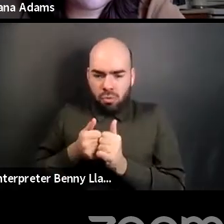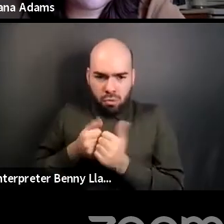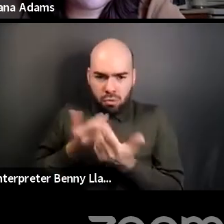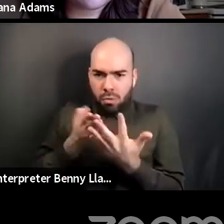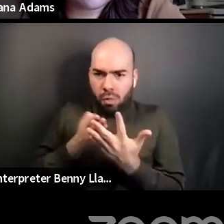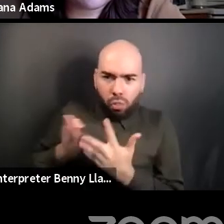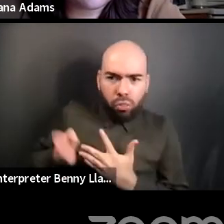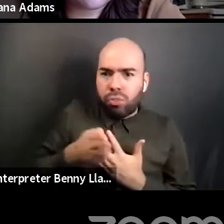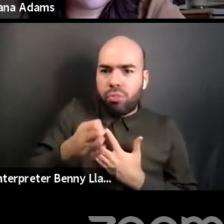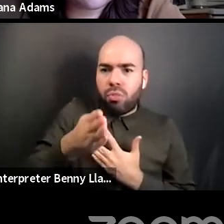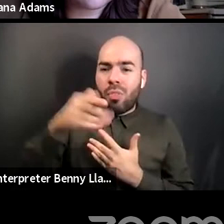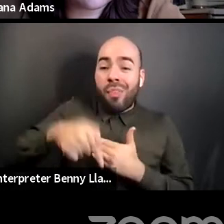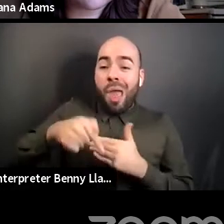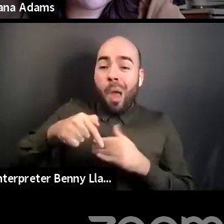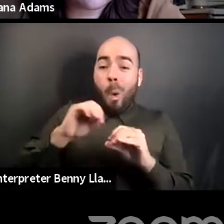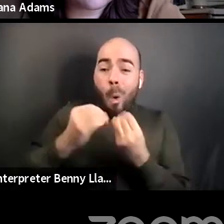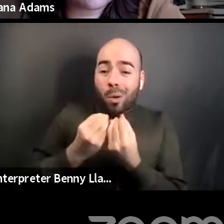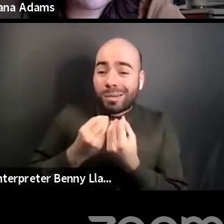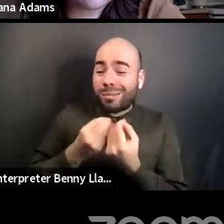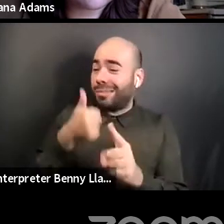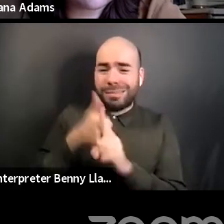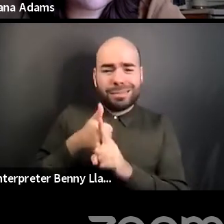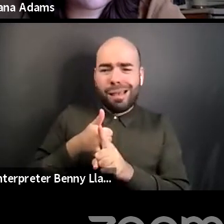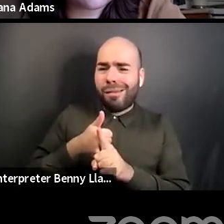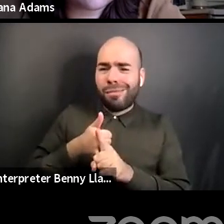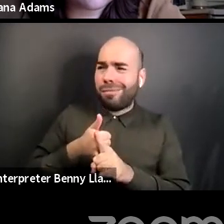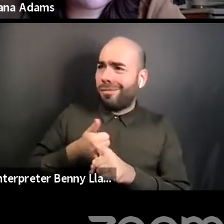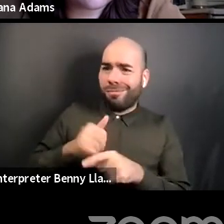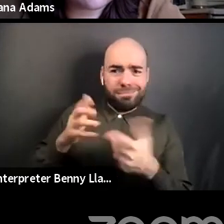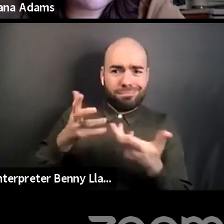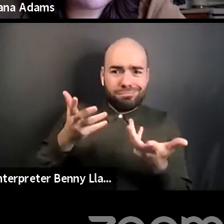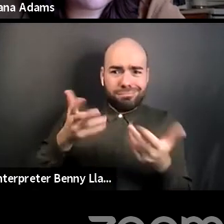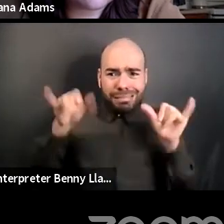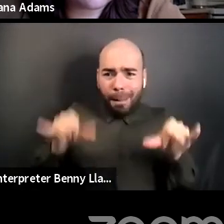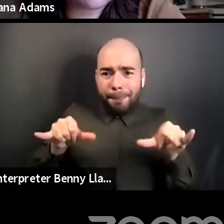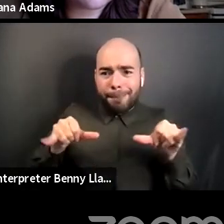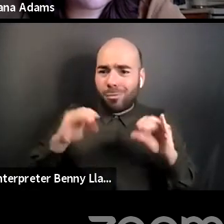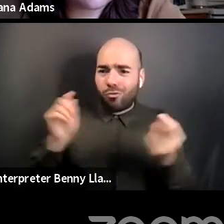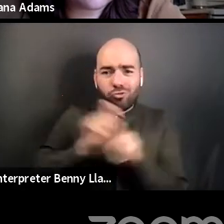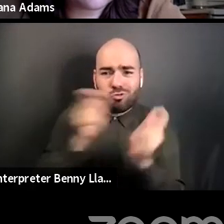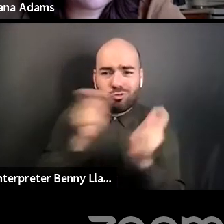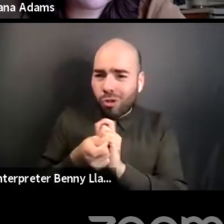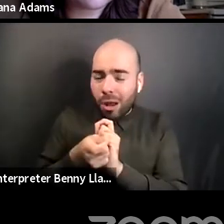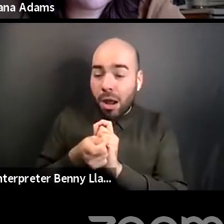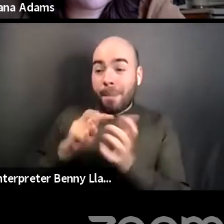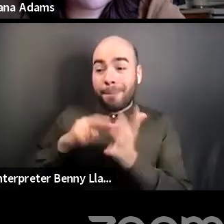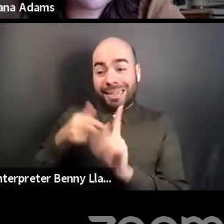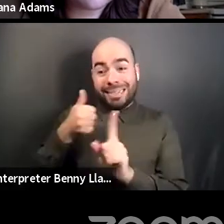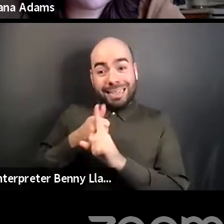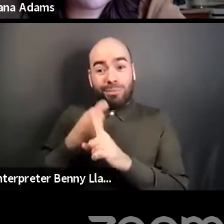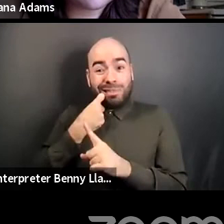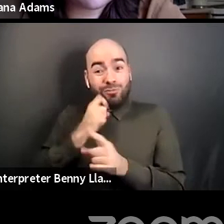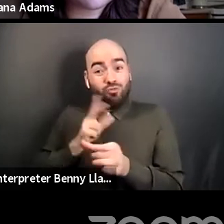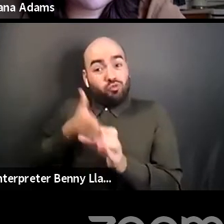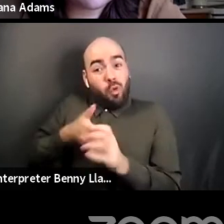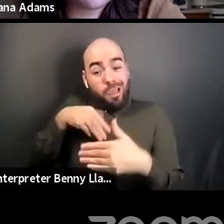putting the burden of dismantling these structures on its